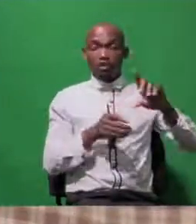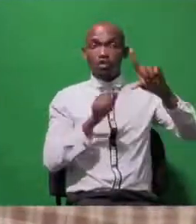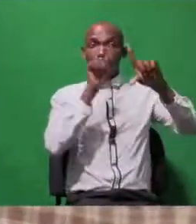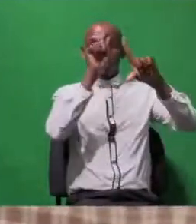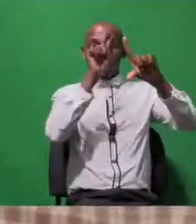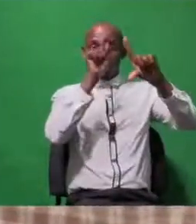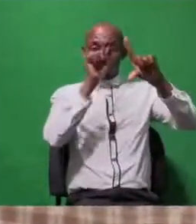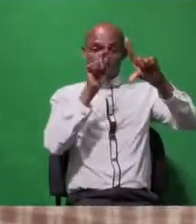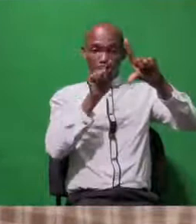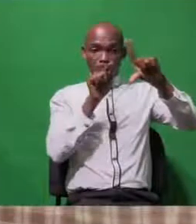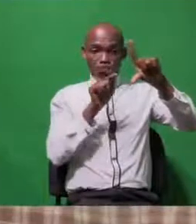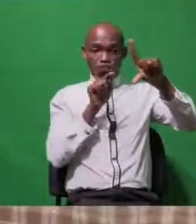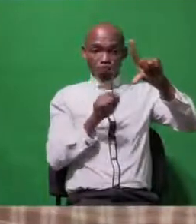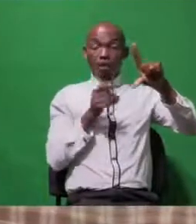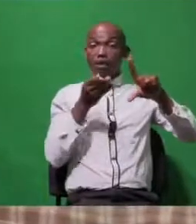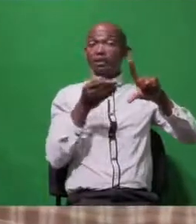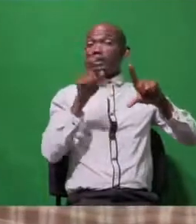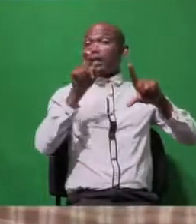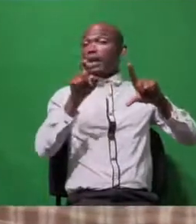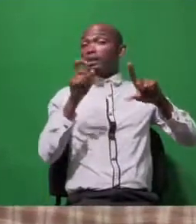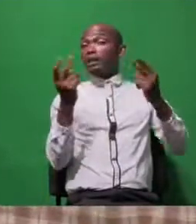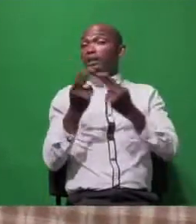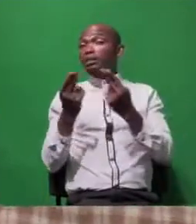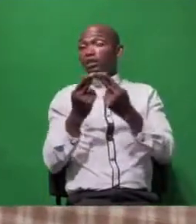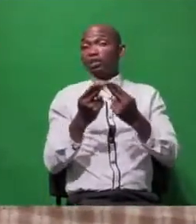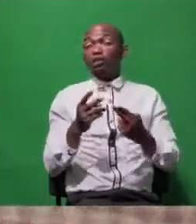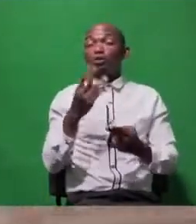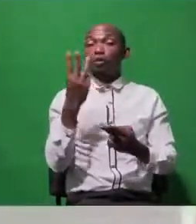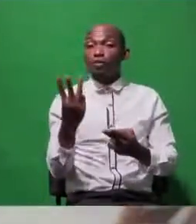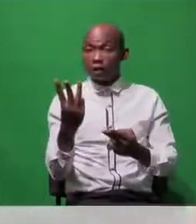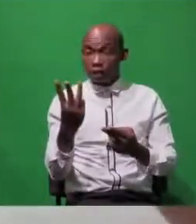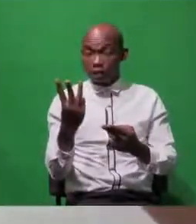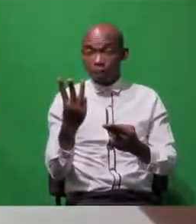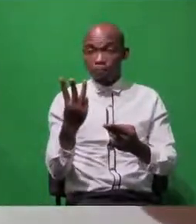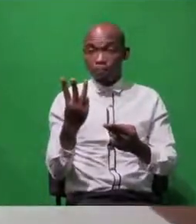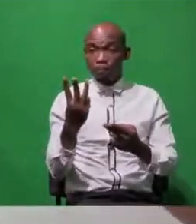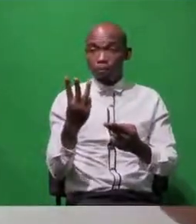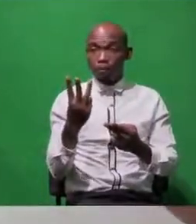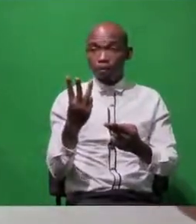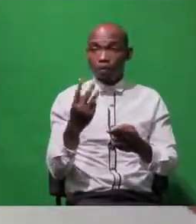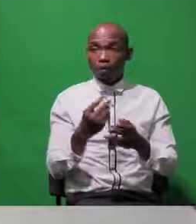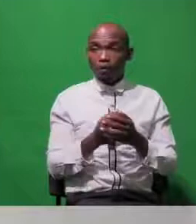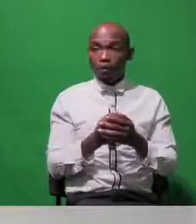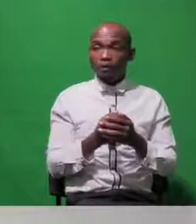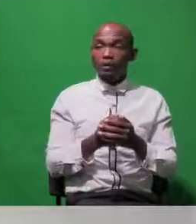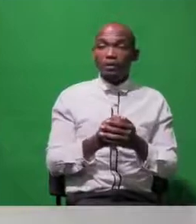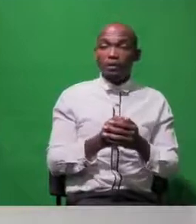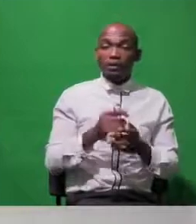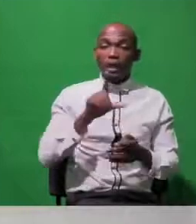line. And this is the line of reflection. We call it the